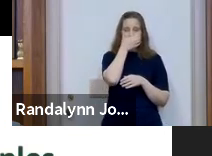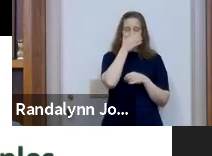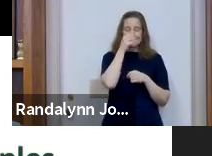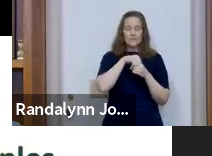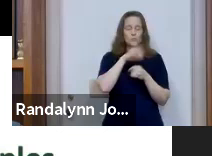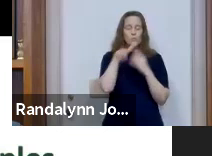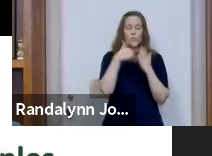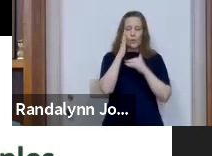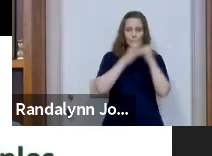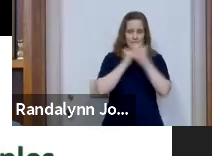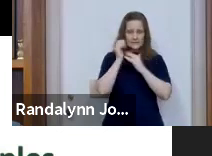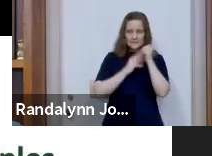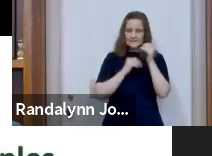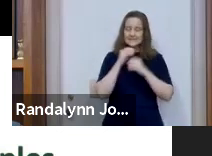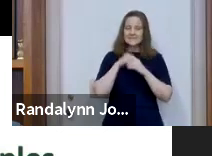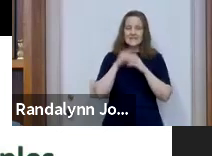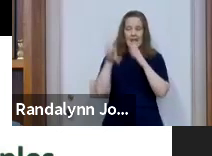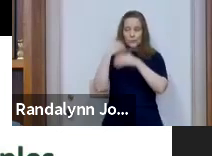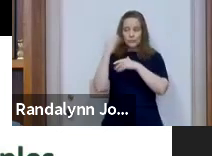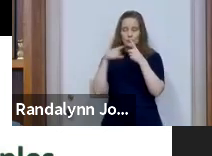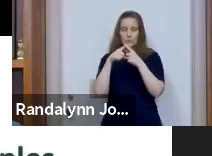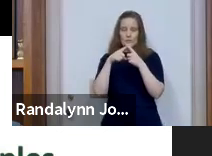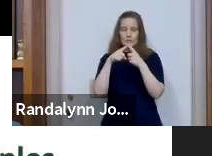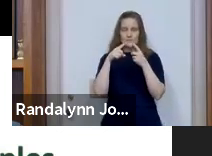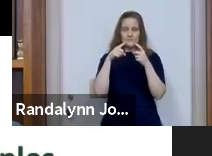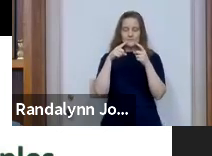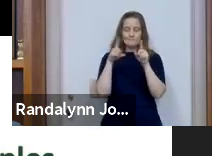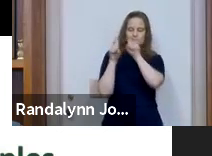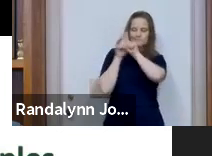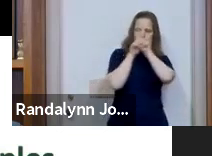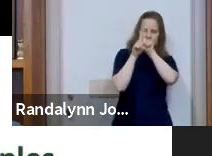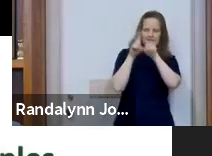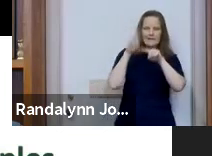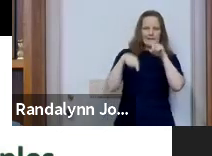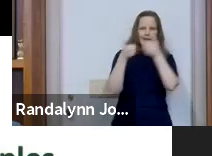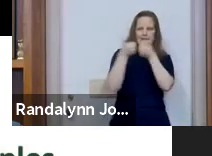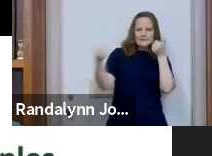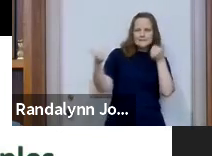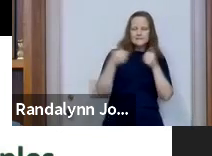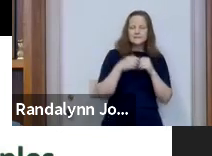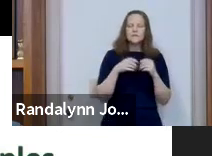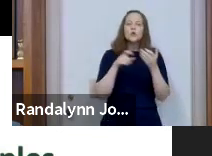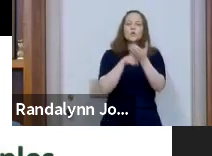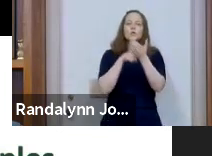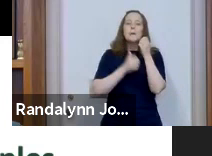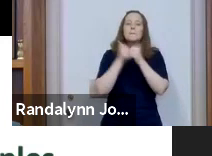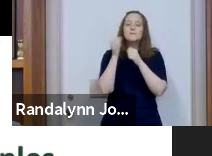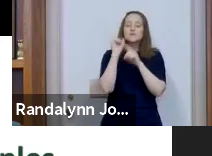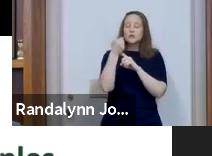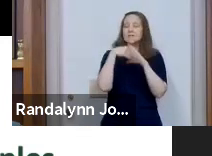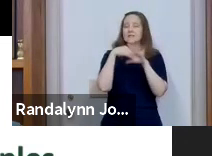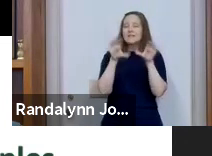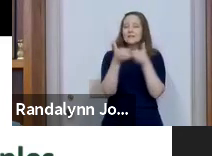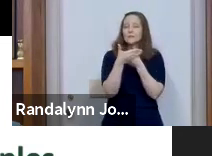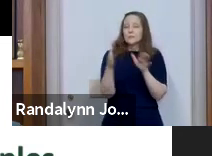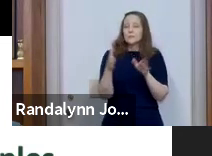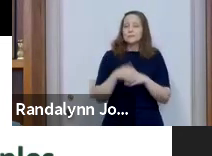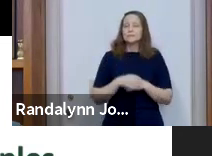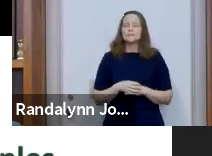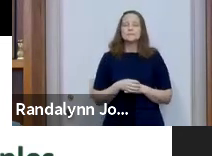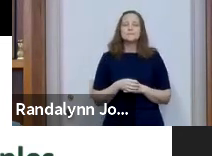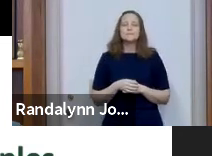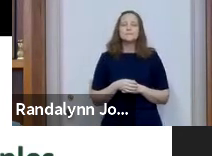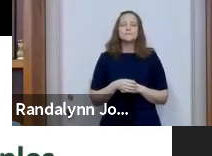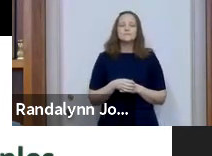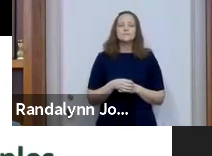buildings and outdoors when social distancing is not possible. They're also required in most situations in the classroom. So we